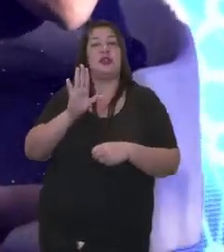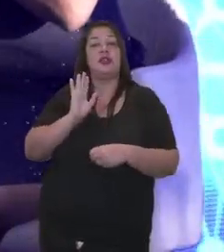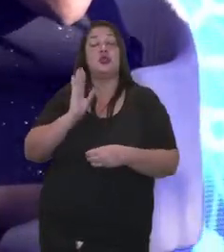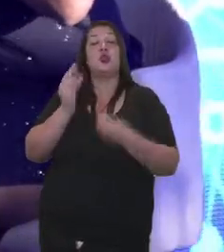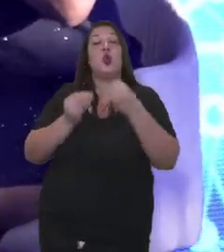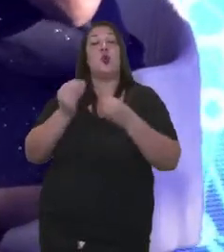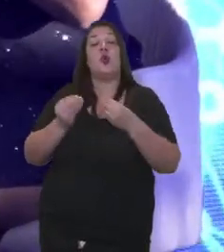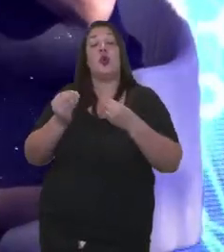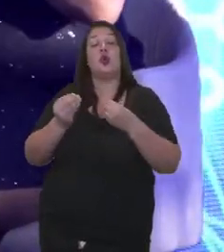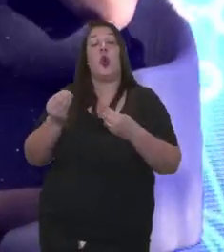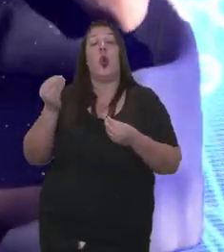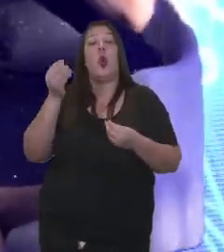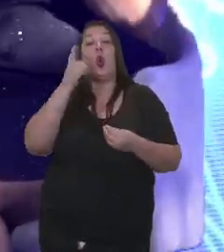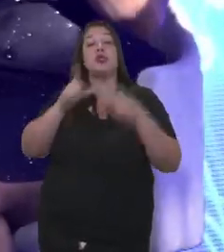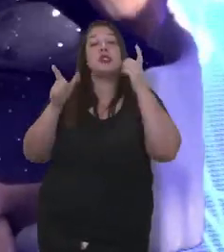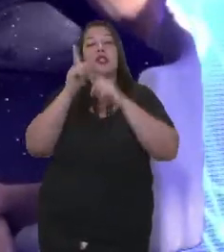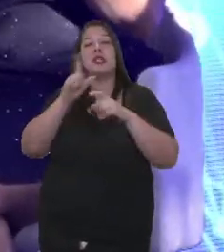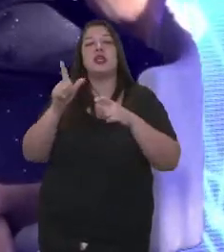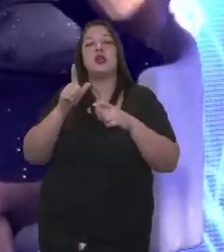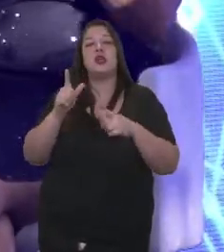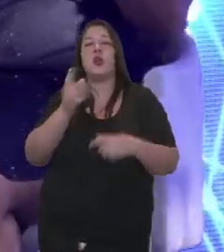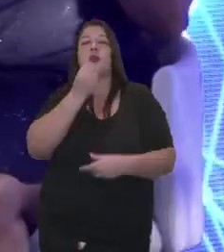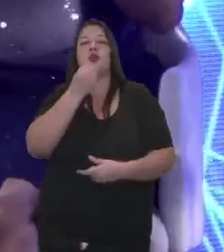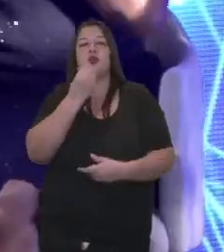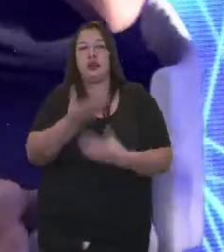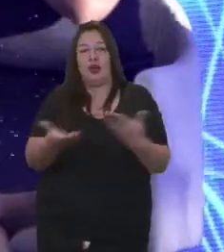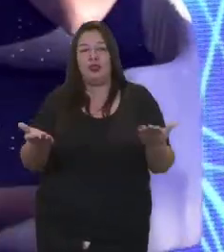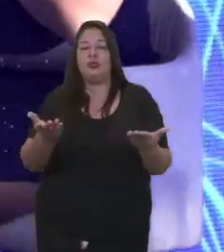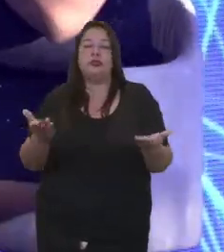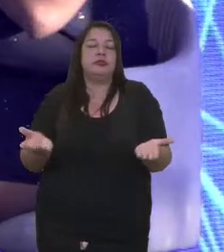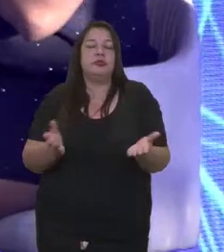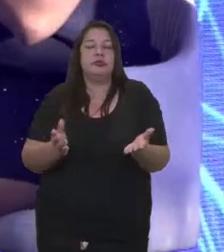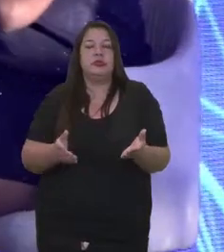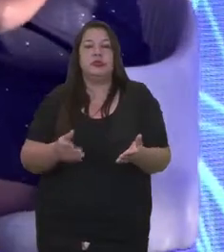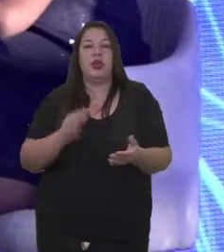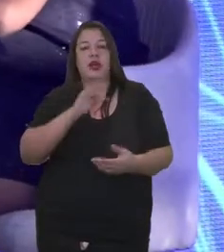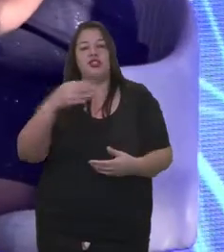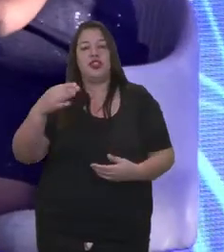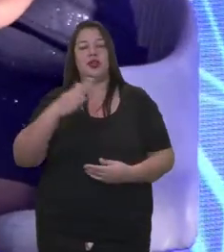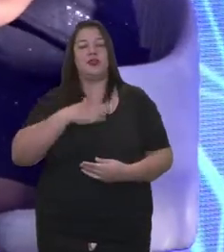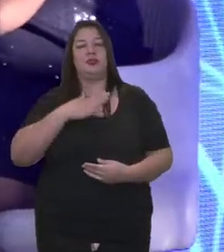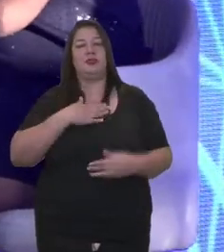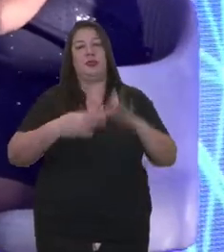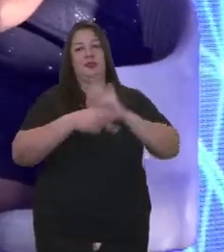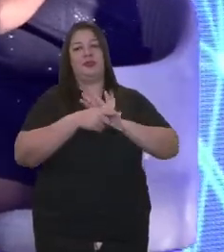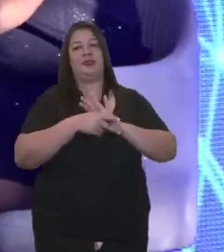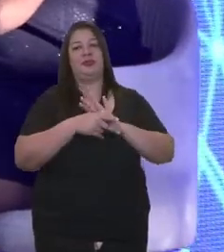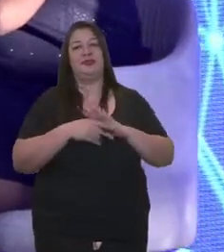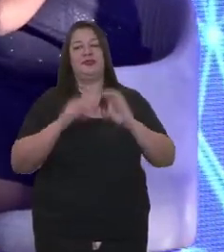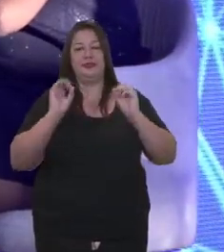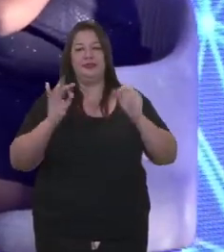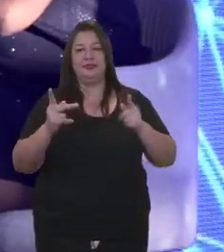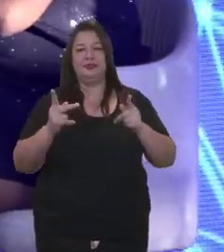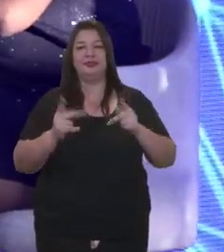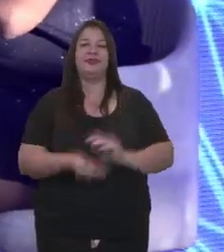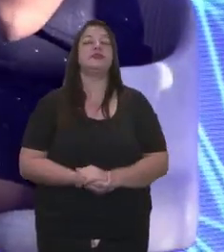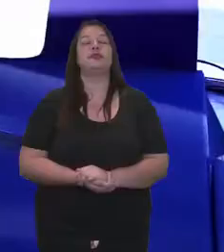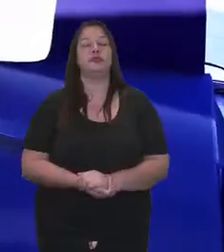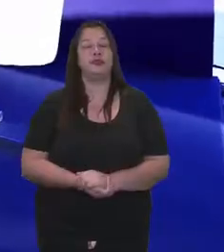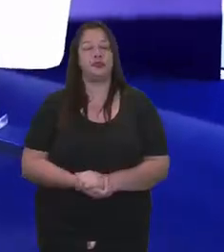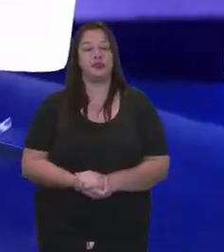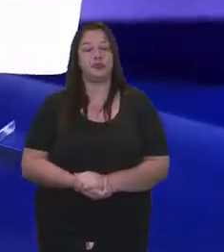See people graduating in technology. So Tim can have me and I trust you.